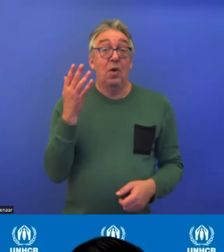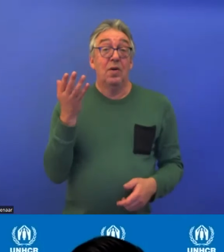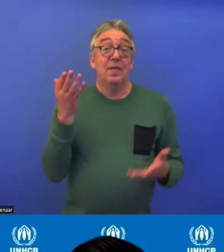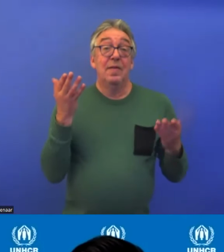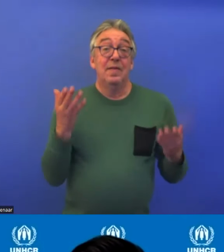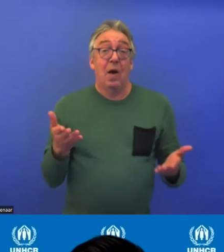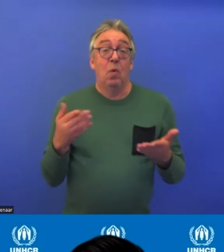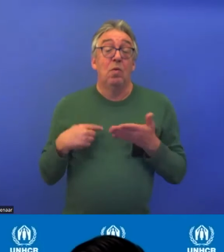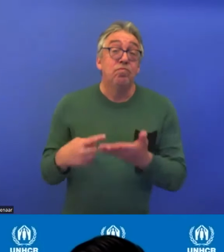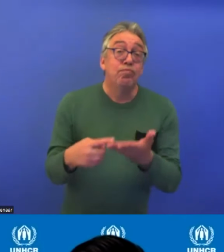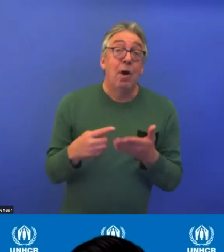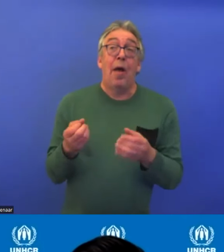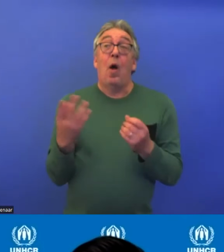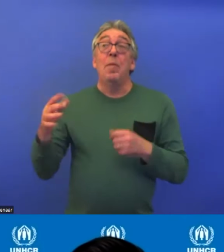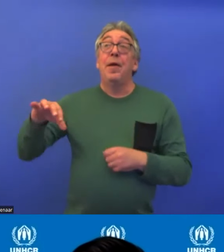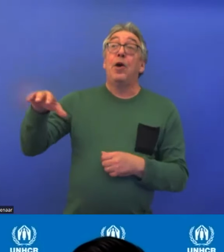for ratification that open.